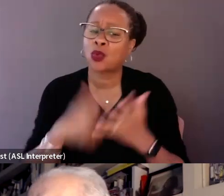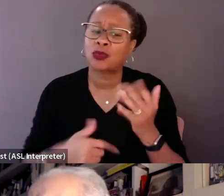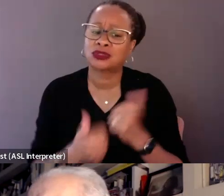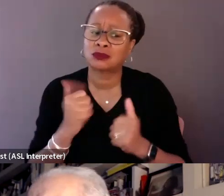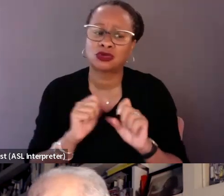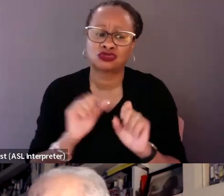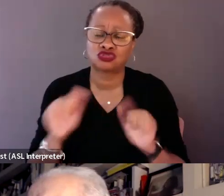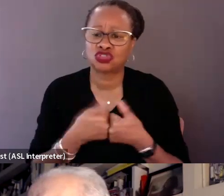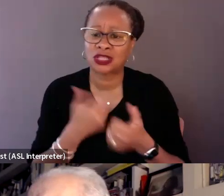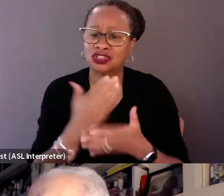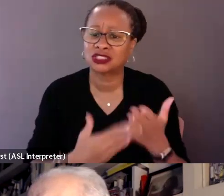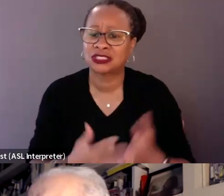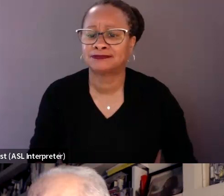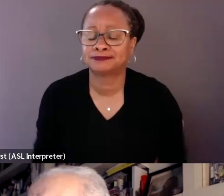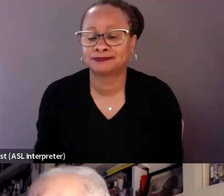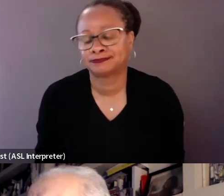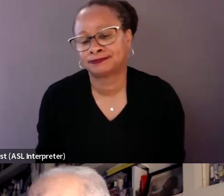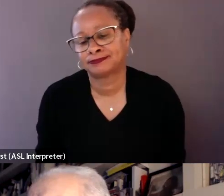scene?